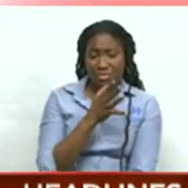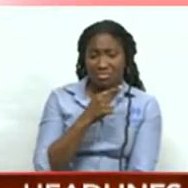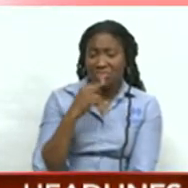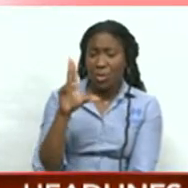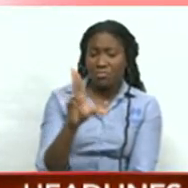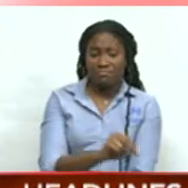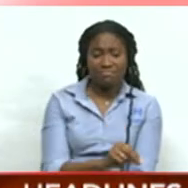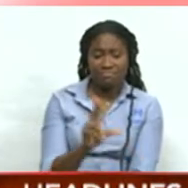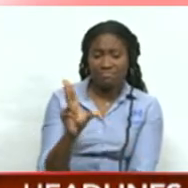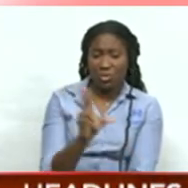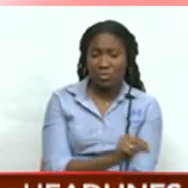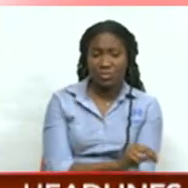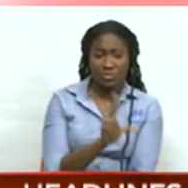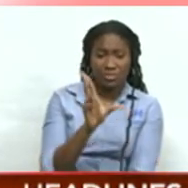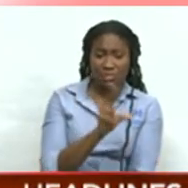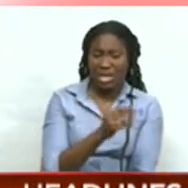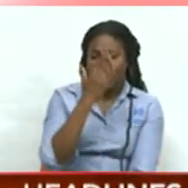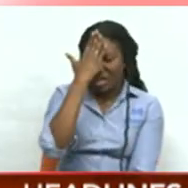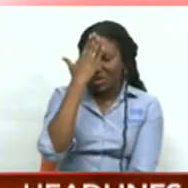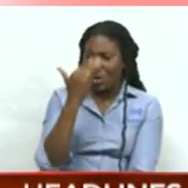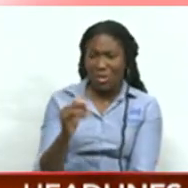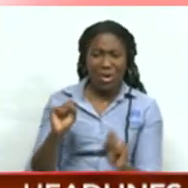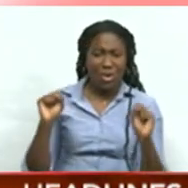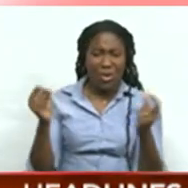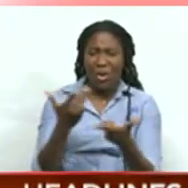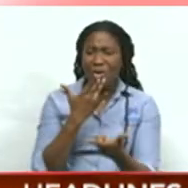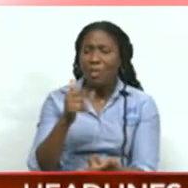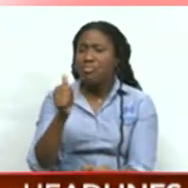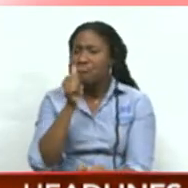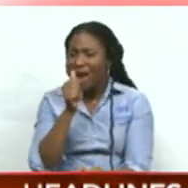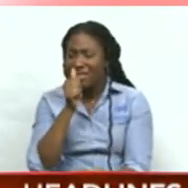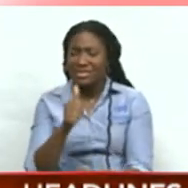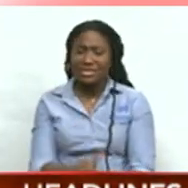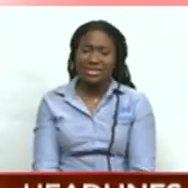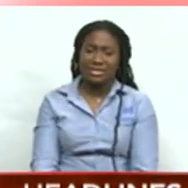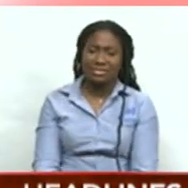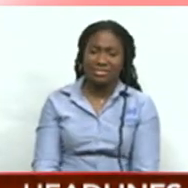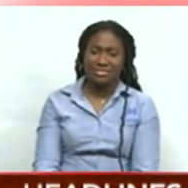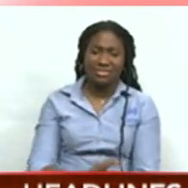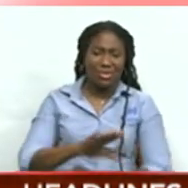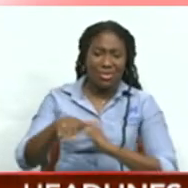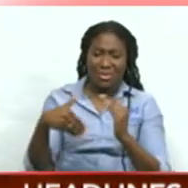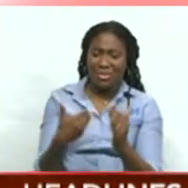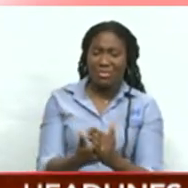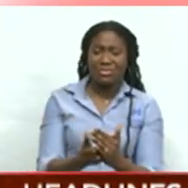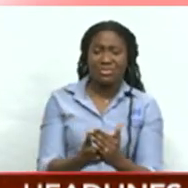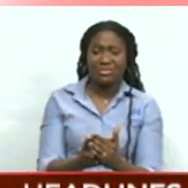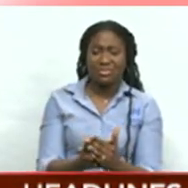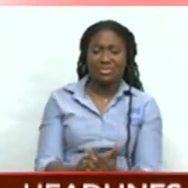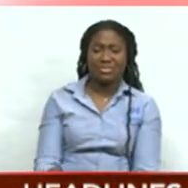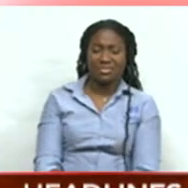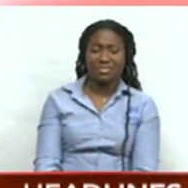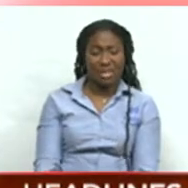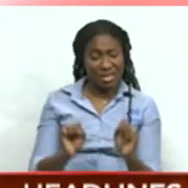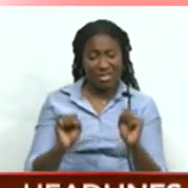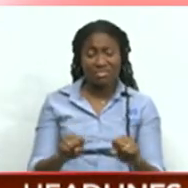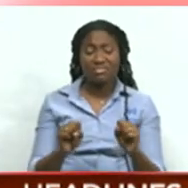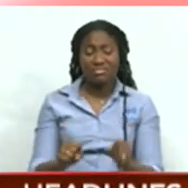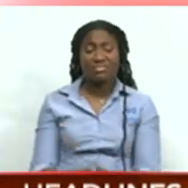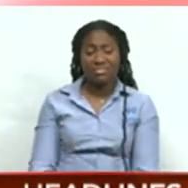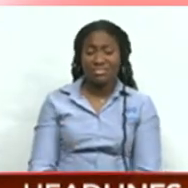Nope. And this is why everybody does want to go private. Everybody does want to, yeah. It's only